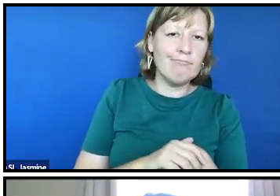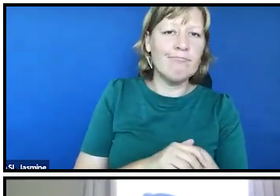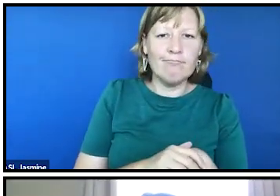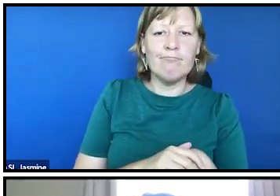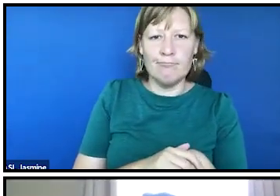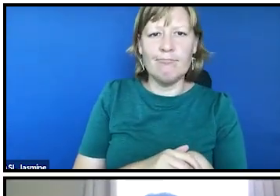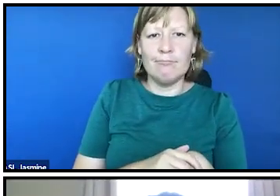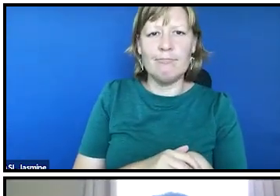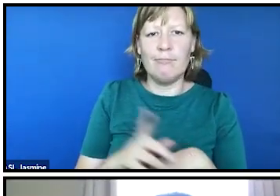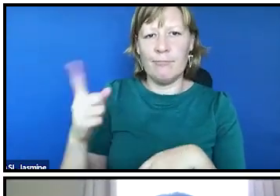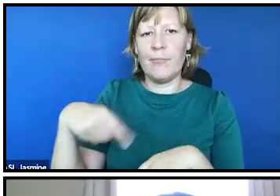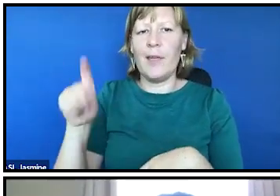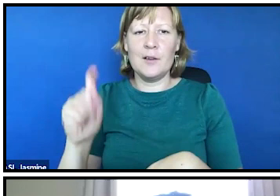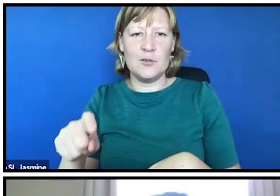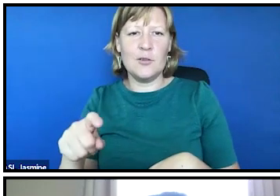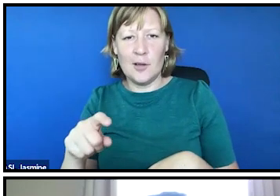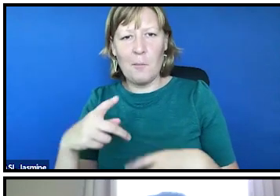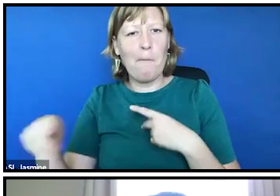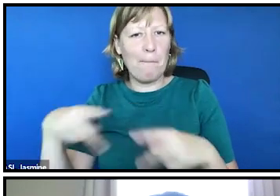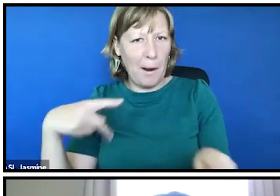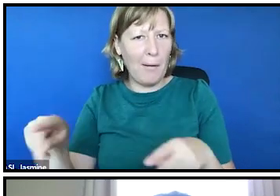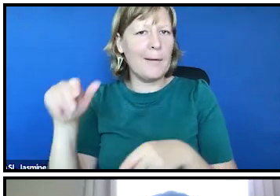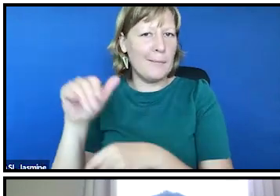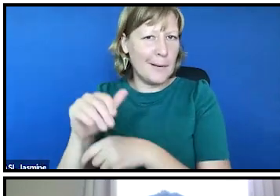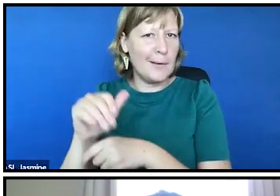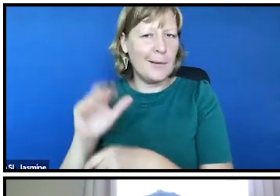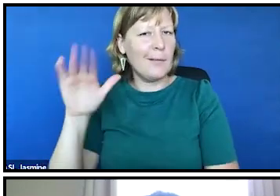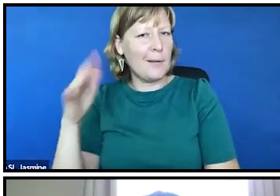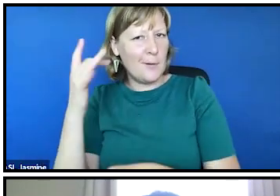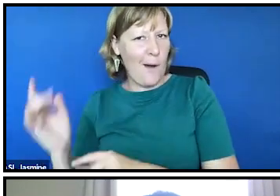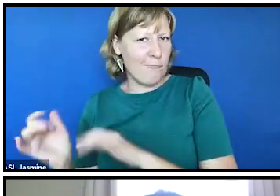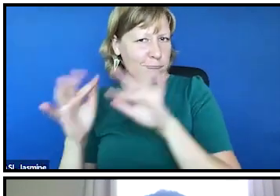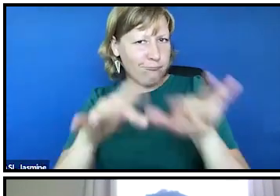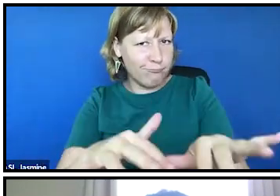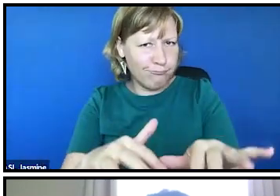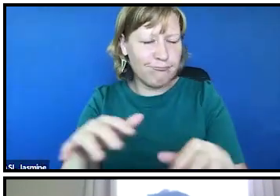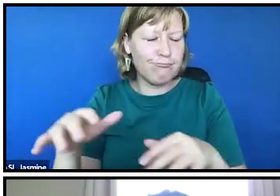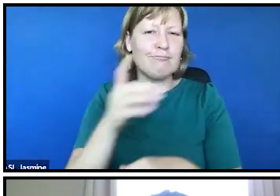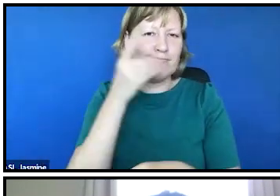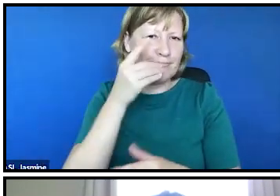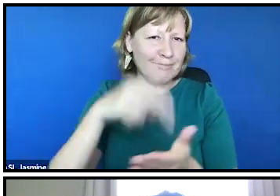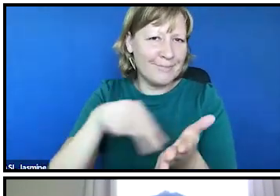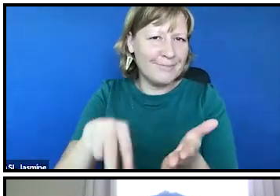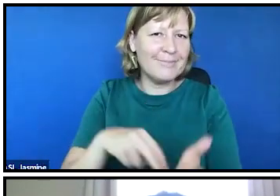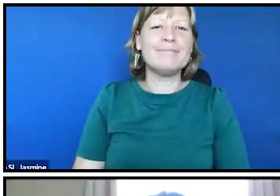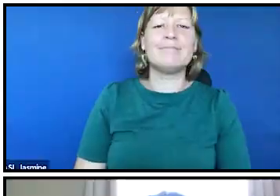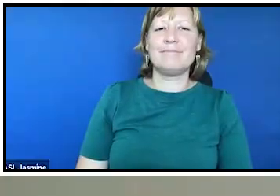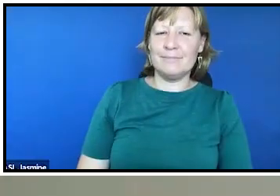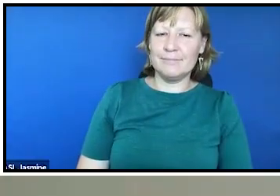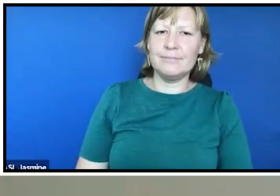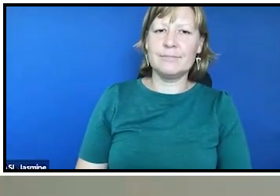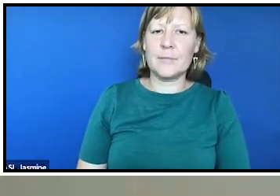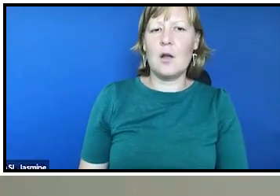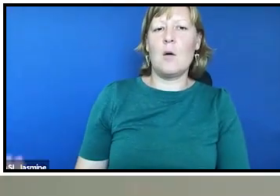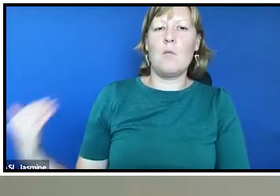They should be partying that night. That's what they're going there for. I do want to make one plug though, because somebody just reminded me that